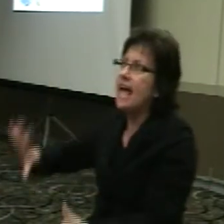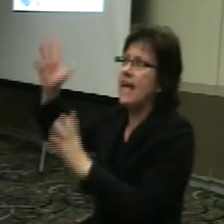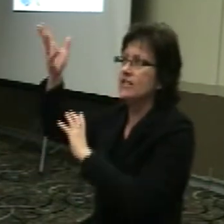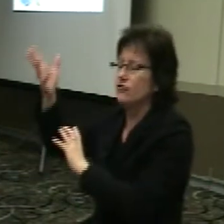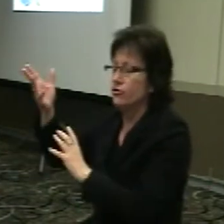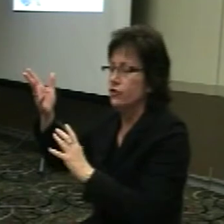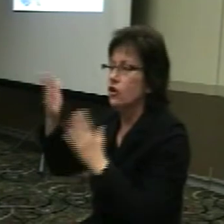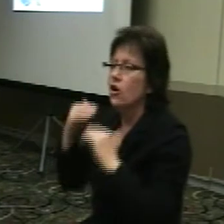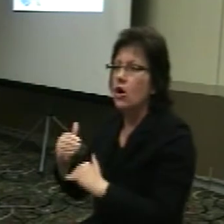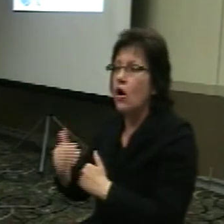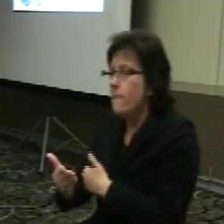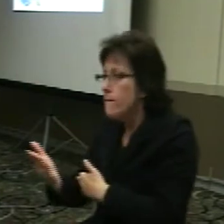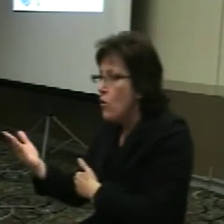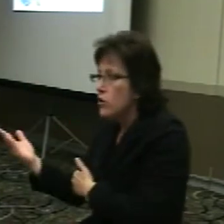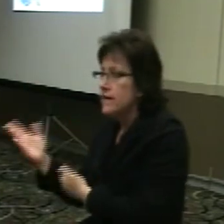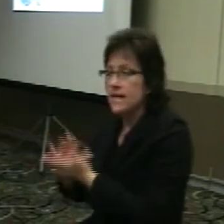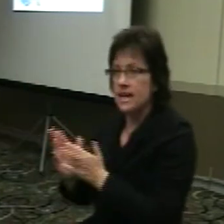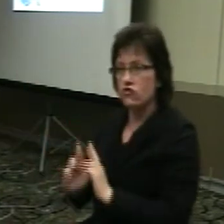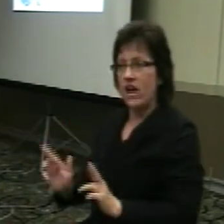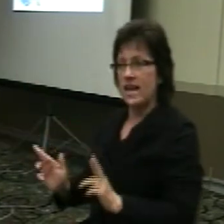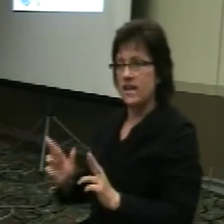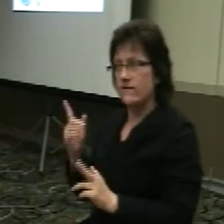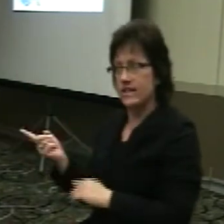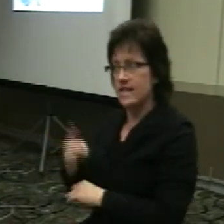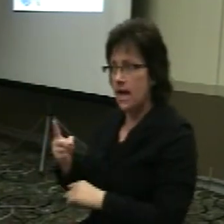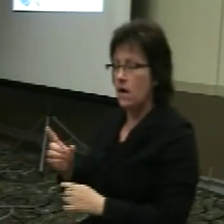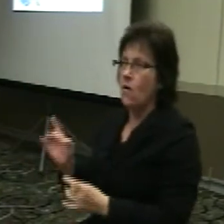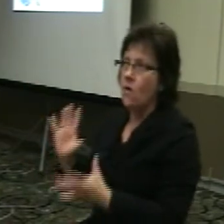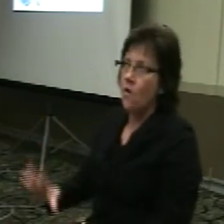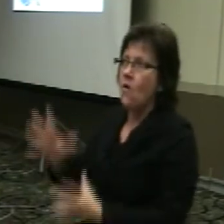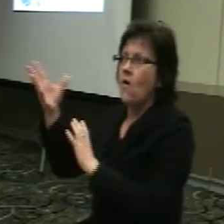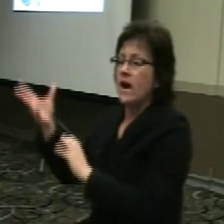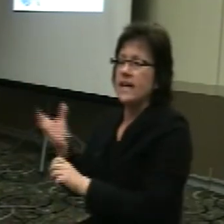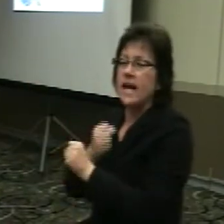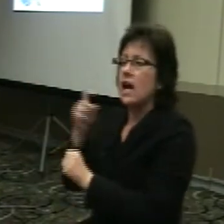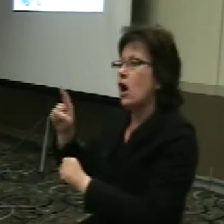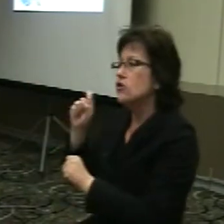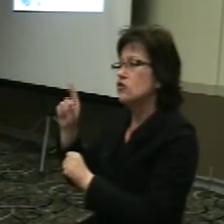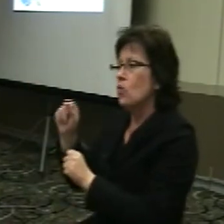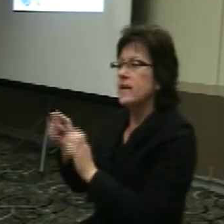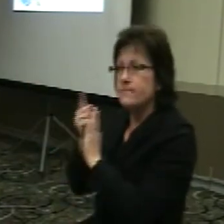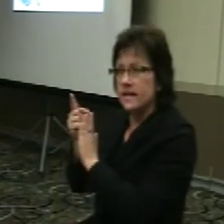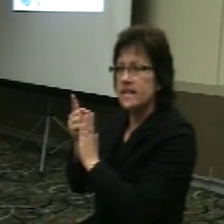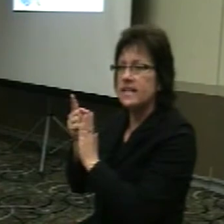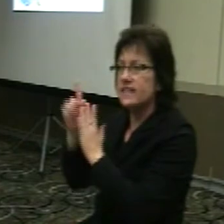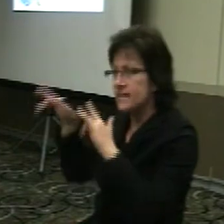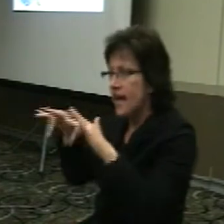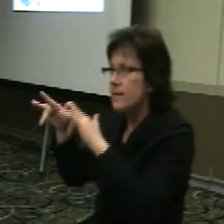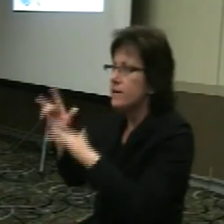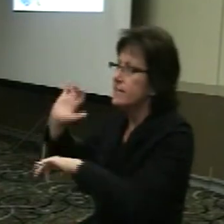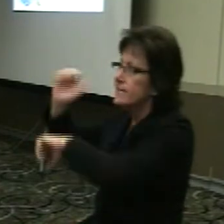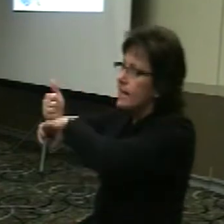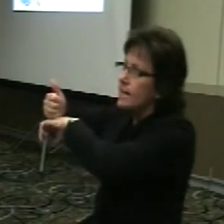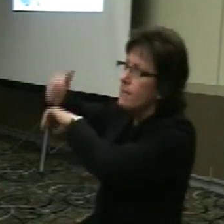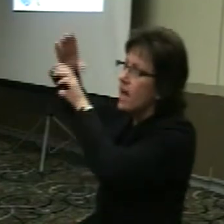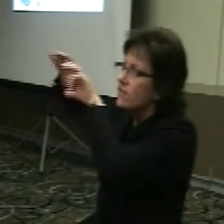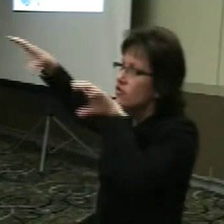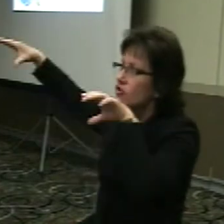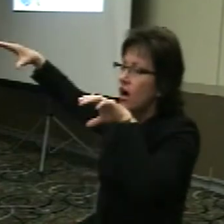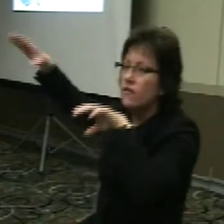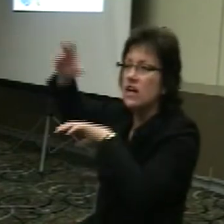morning preparation is a disaster, get a 120-minute tape, put that sucker in, put it up on a shelf, and just start it recording before the thing